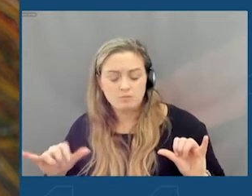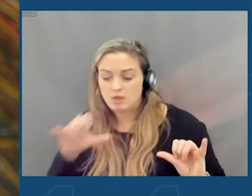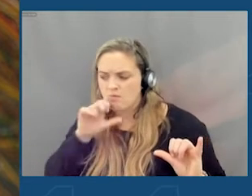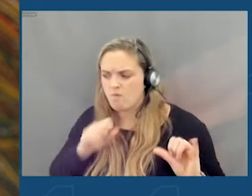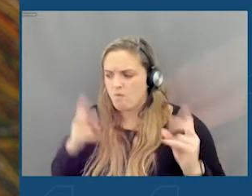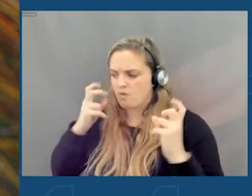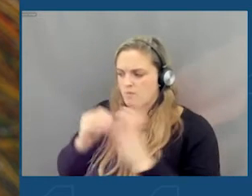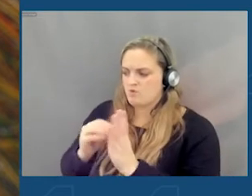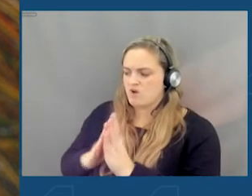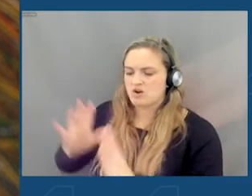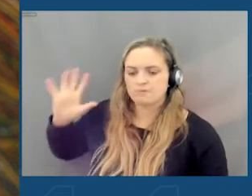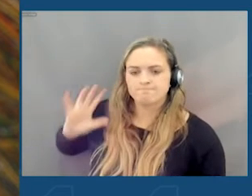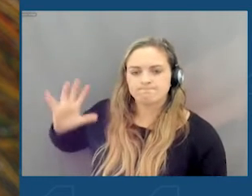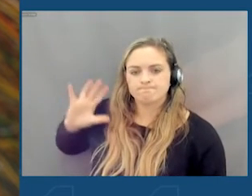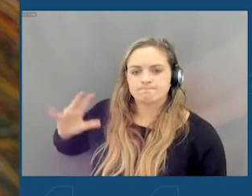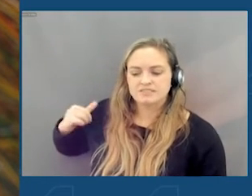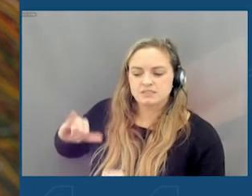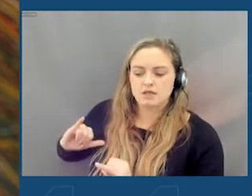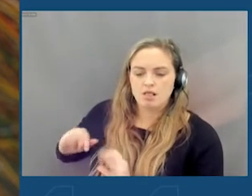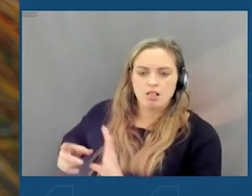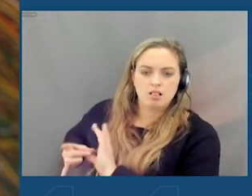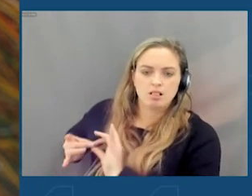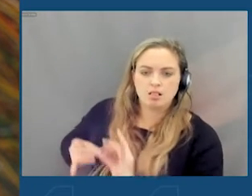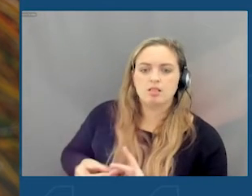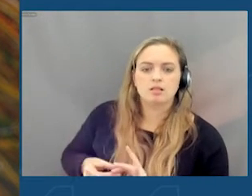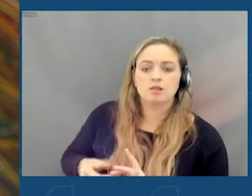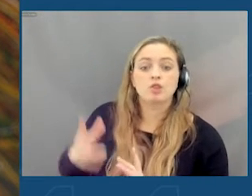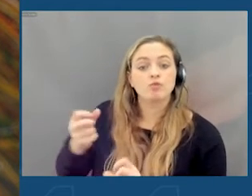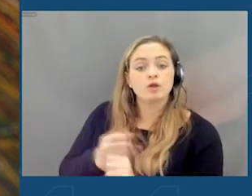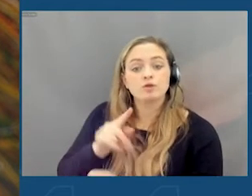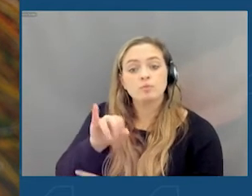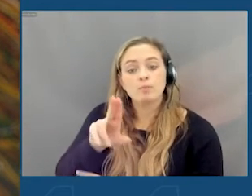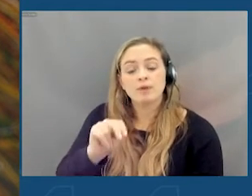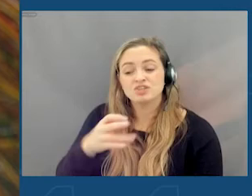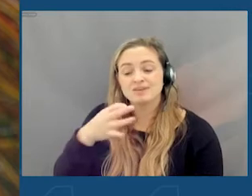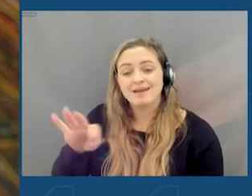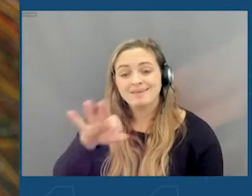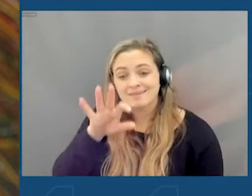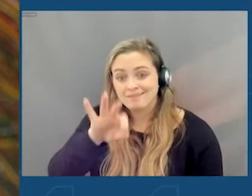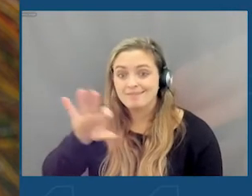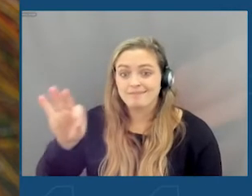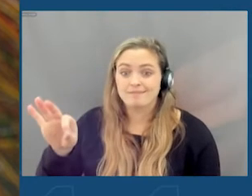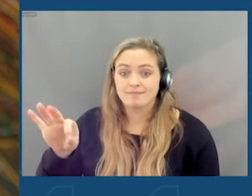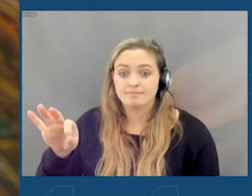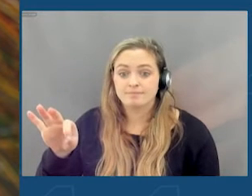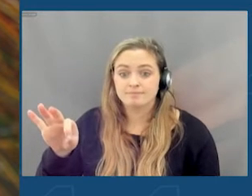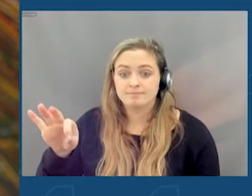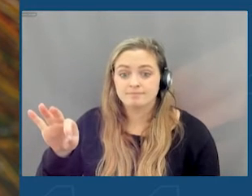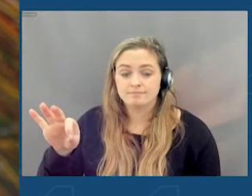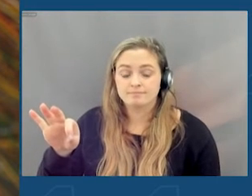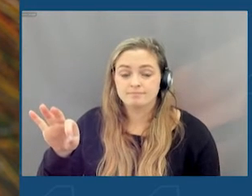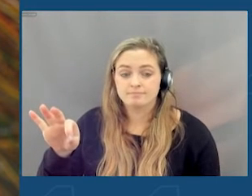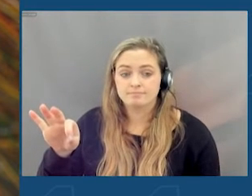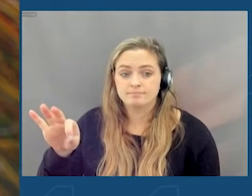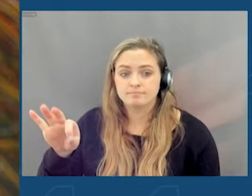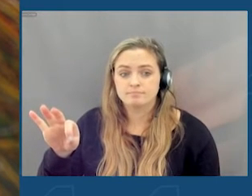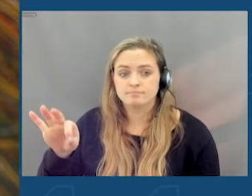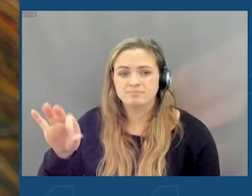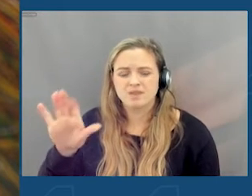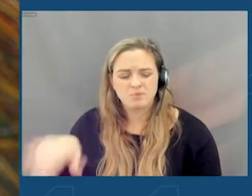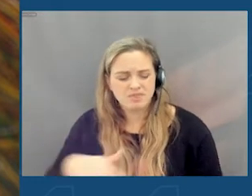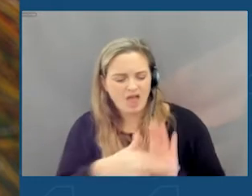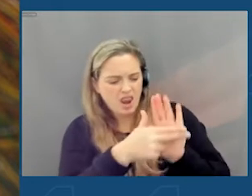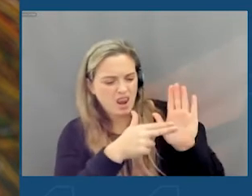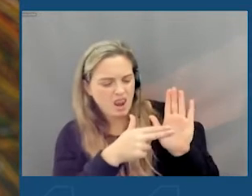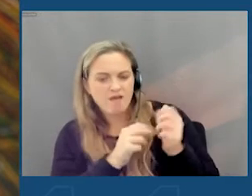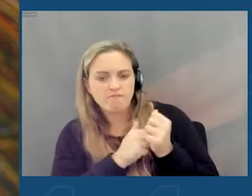record. She was sentenced to 3 years of probation in 1999, but that record followed